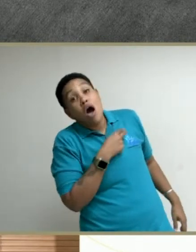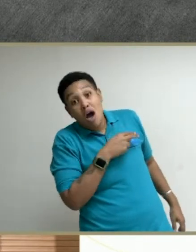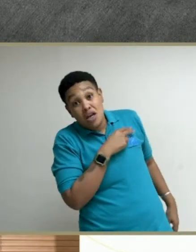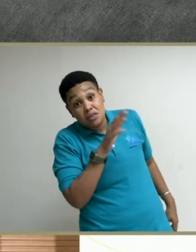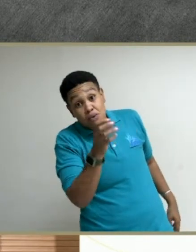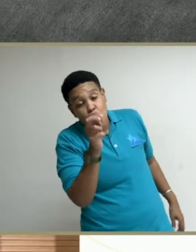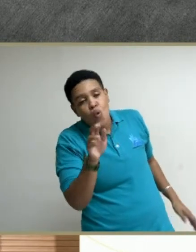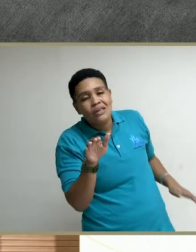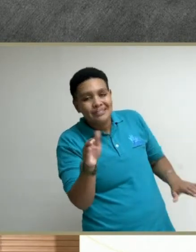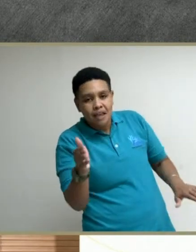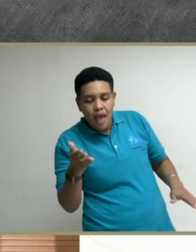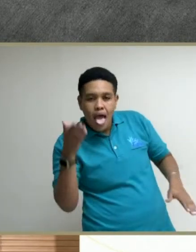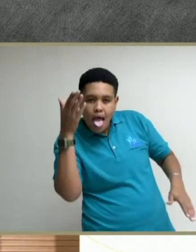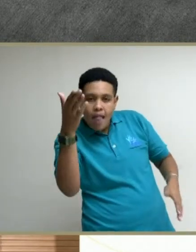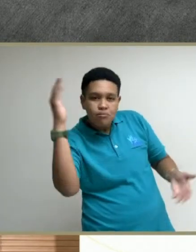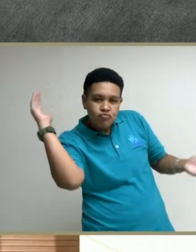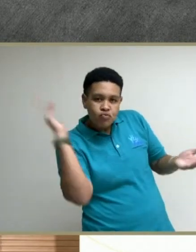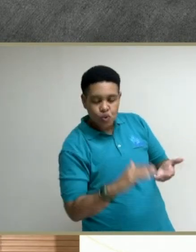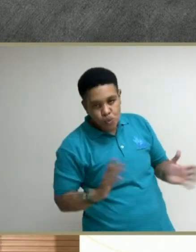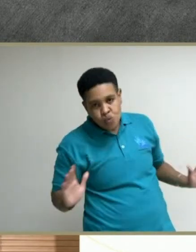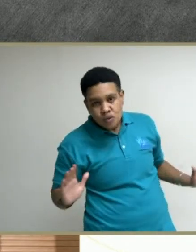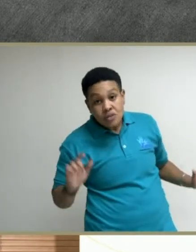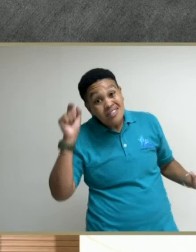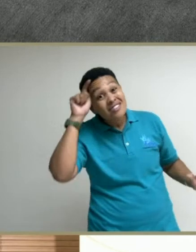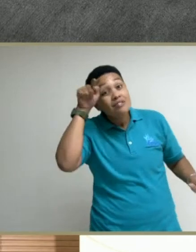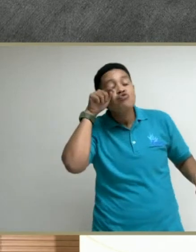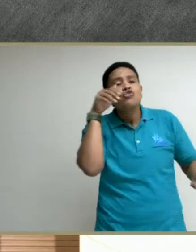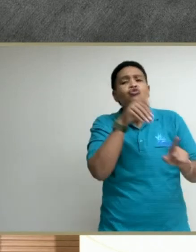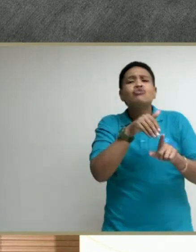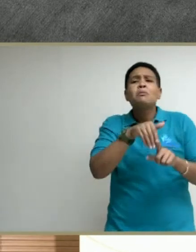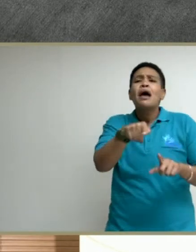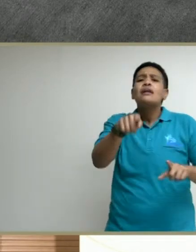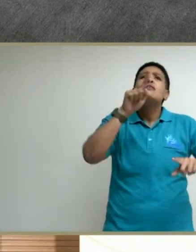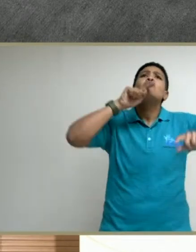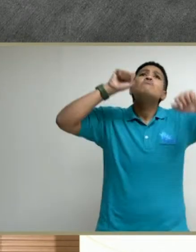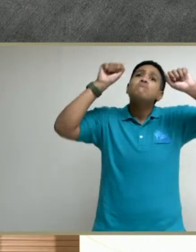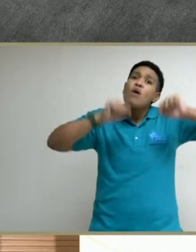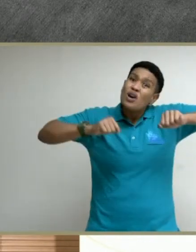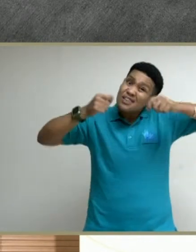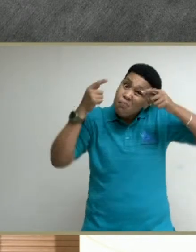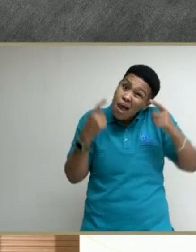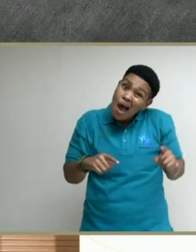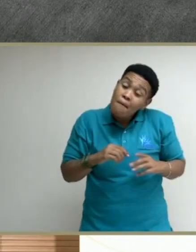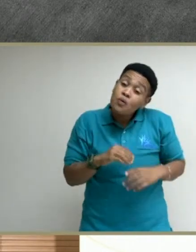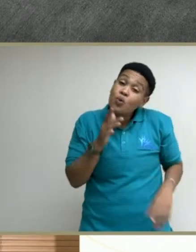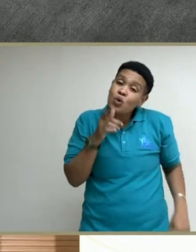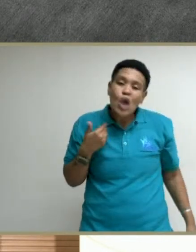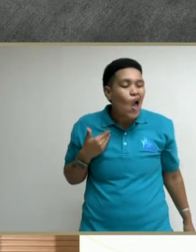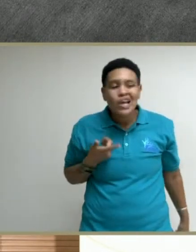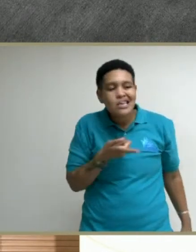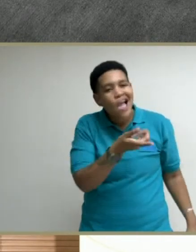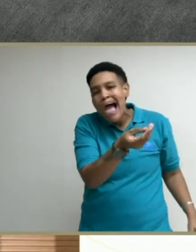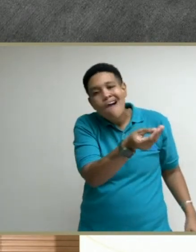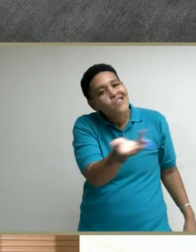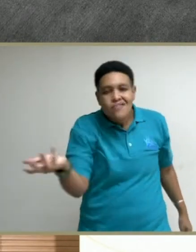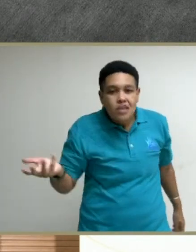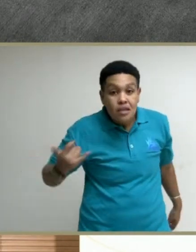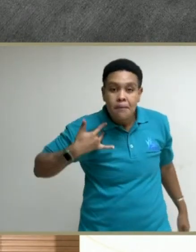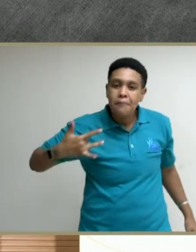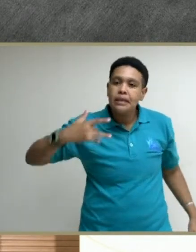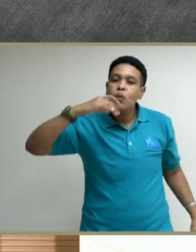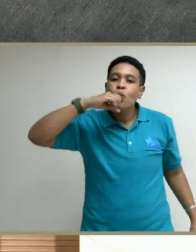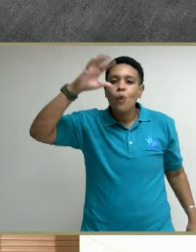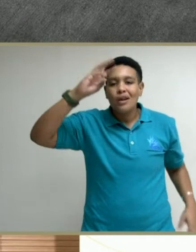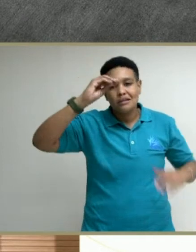having deaths. And again, a reminder that this is likely to happen in the older age groups, the over 60 age